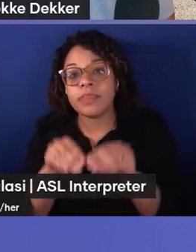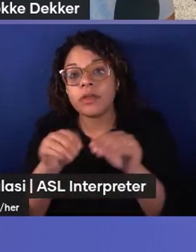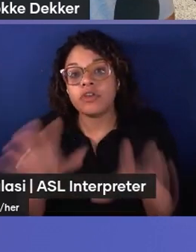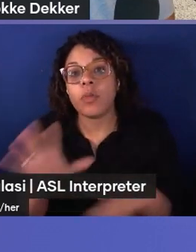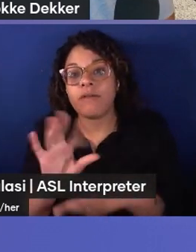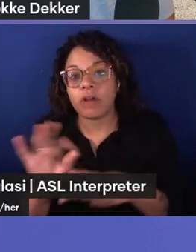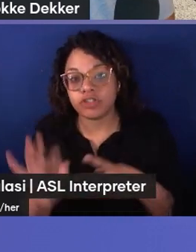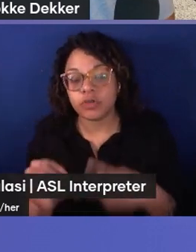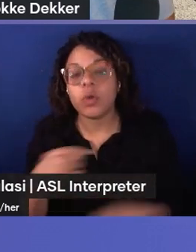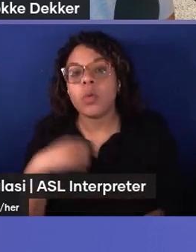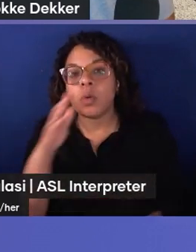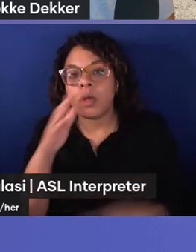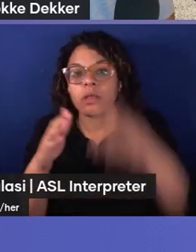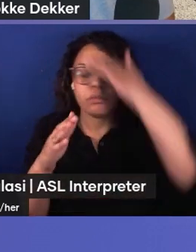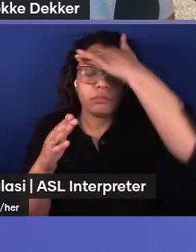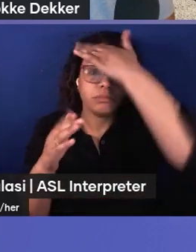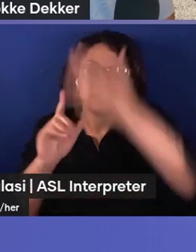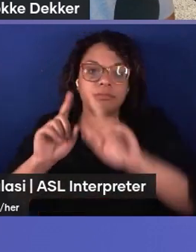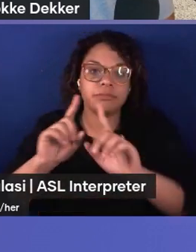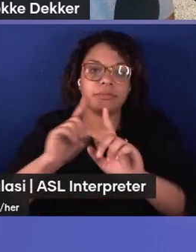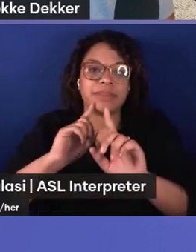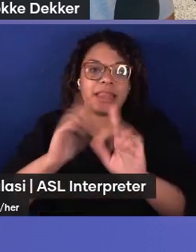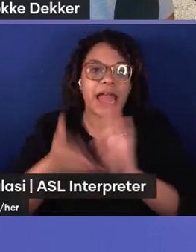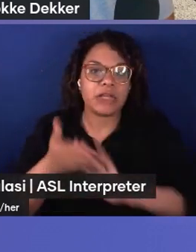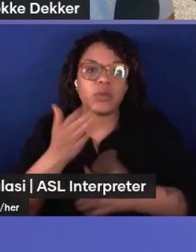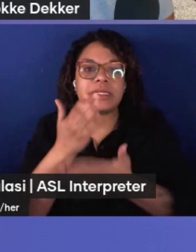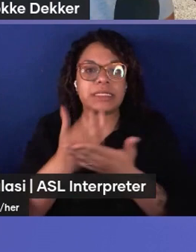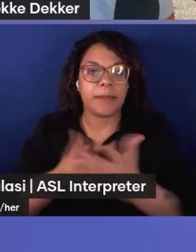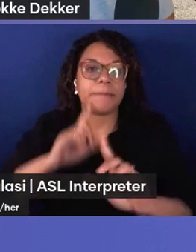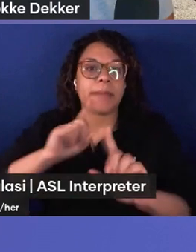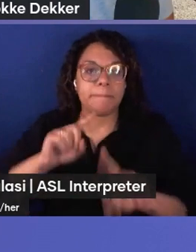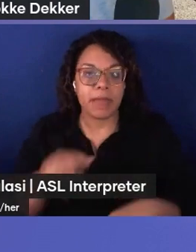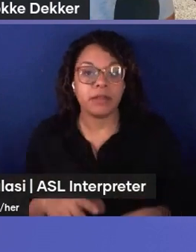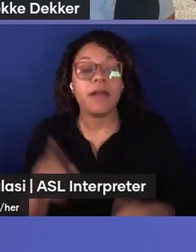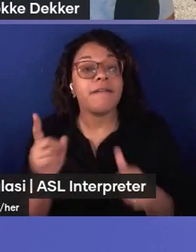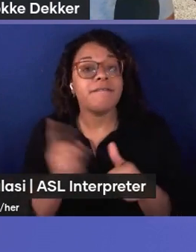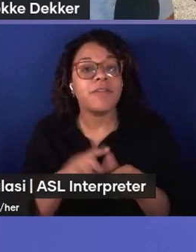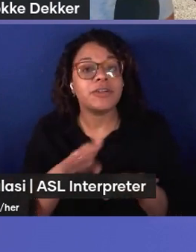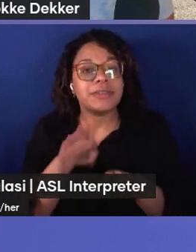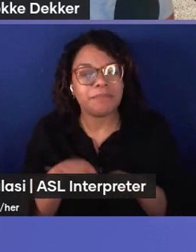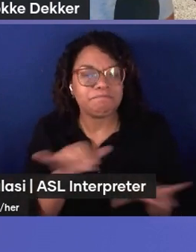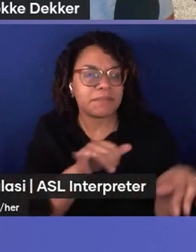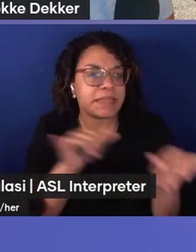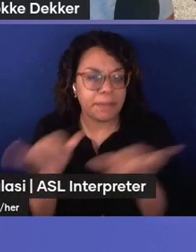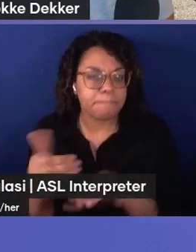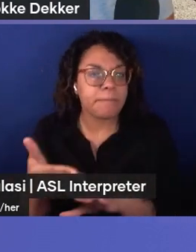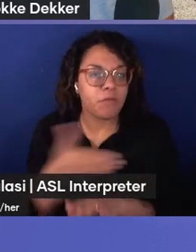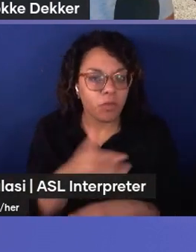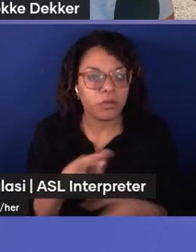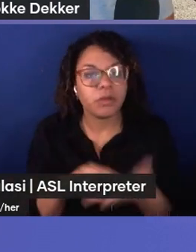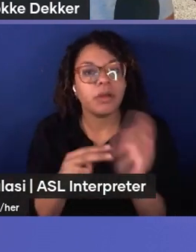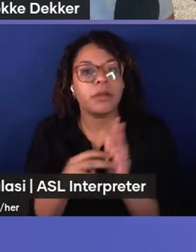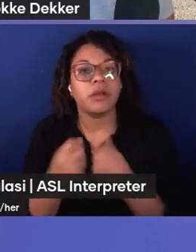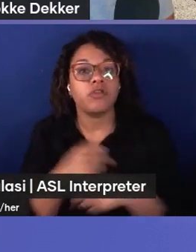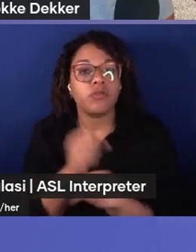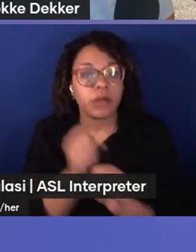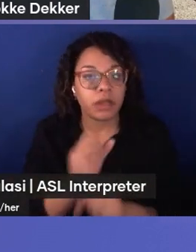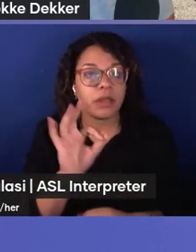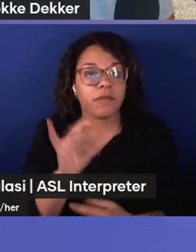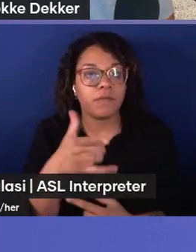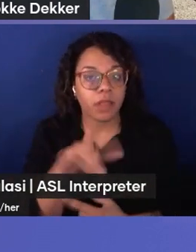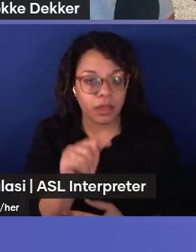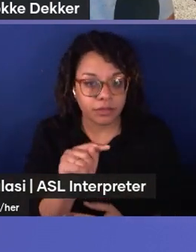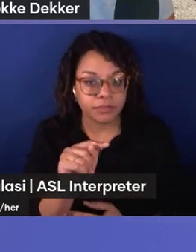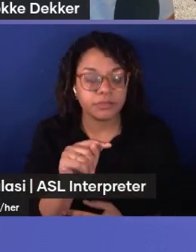we're going to execute a couple commands. You can see that the first step is the same as before. So we're creating our flight.